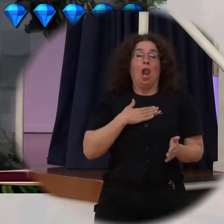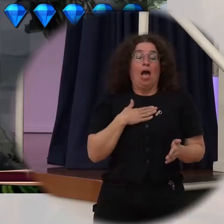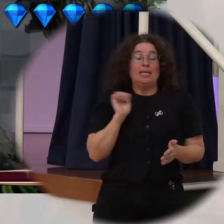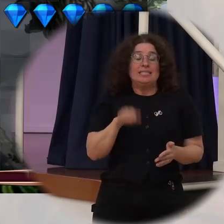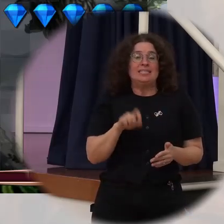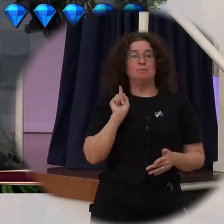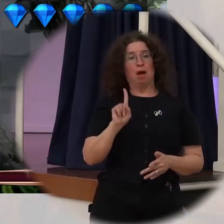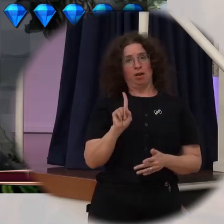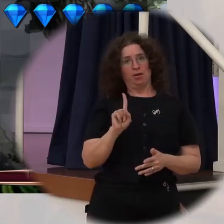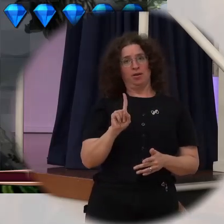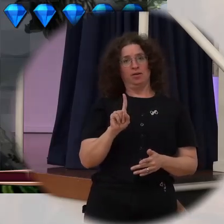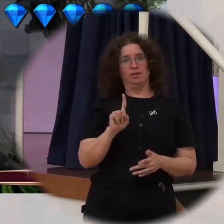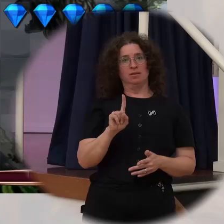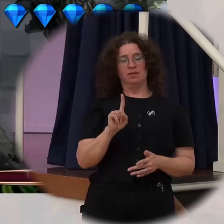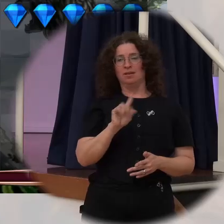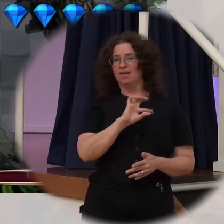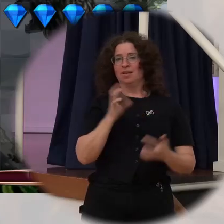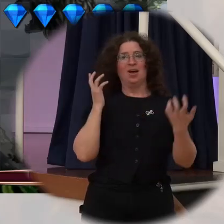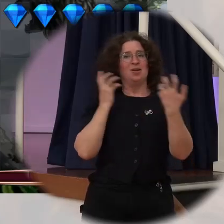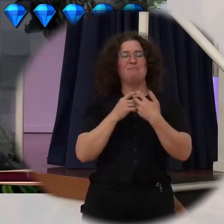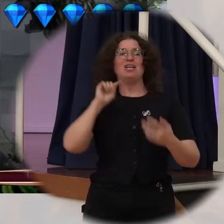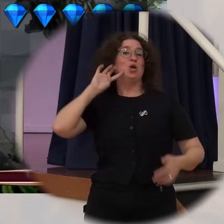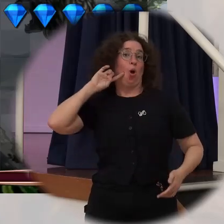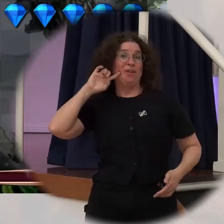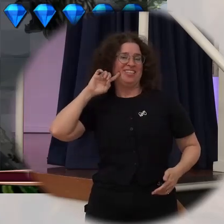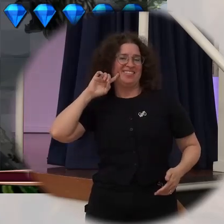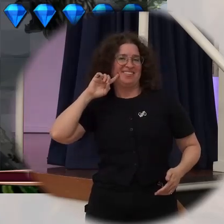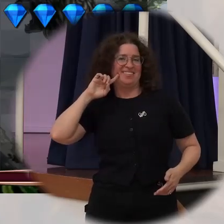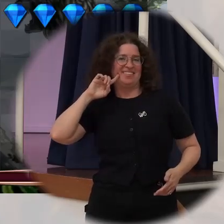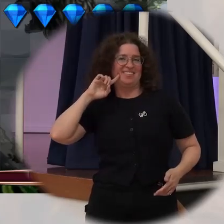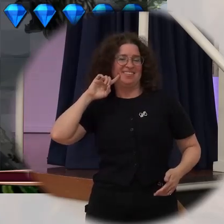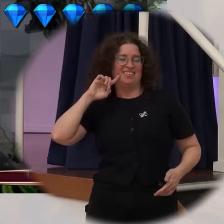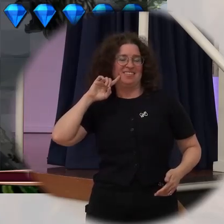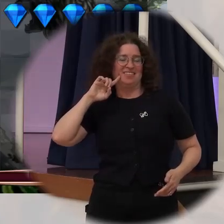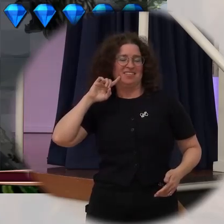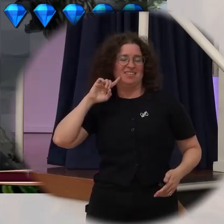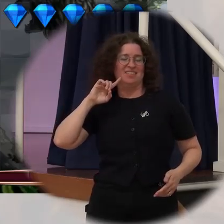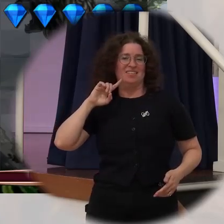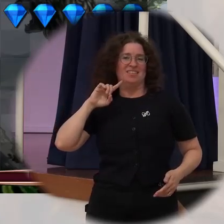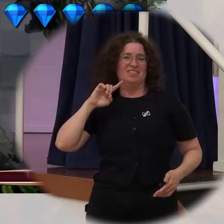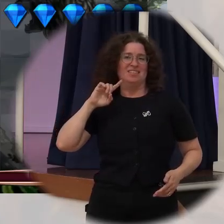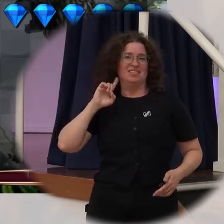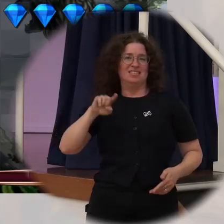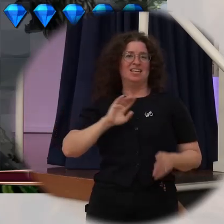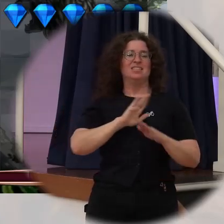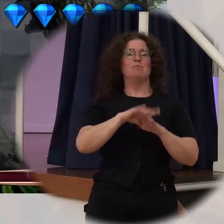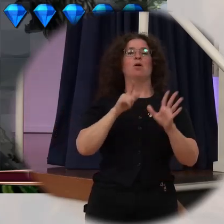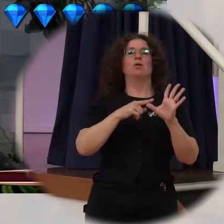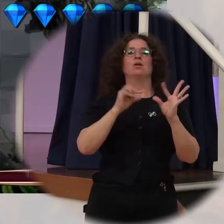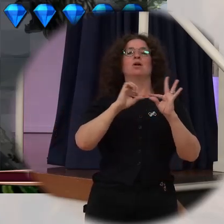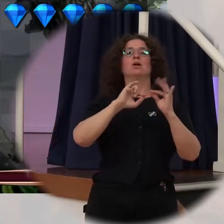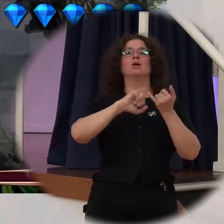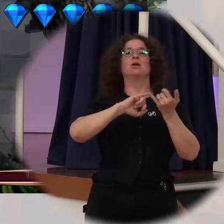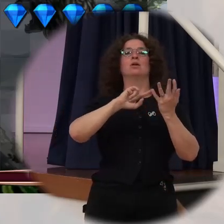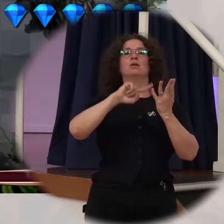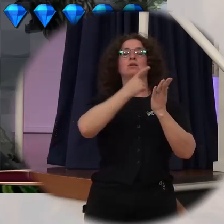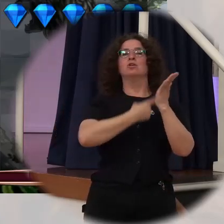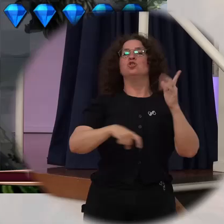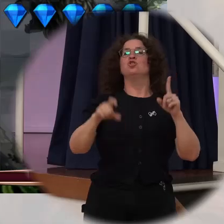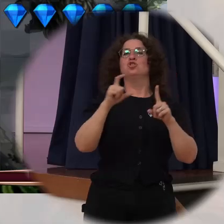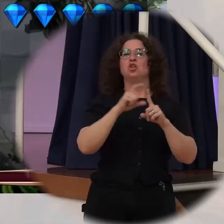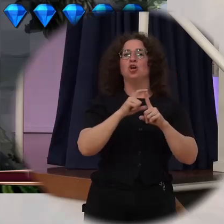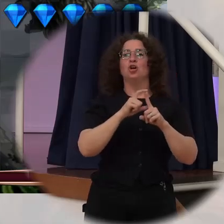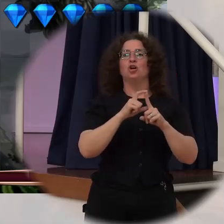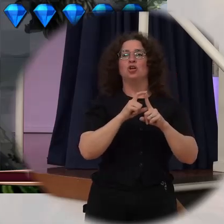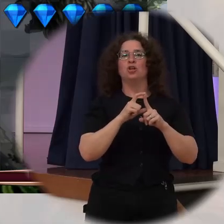And the reason is, it didn't match the comedy of the game I was going for. And that is, that's the thing about absurdism. Something you may have heard in improv or other things is